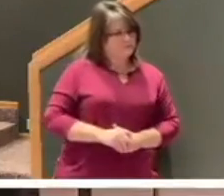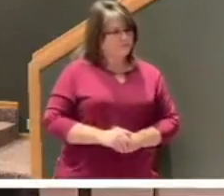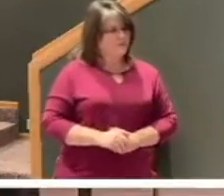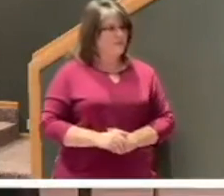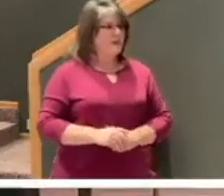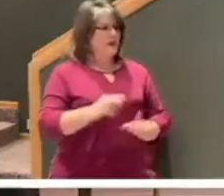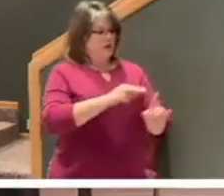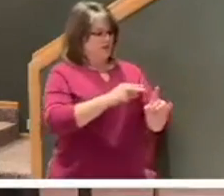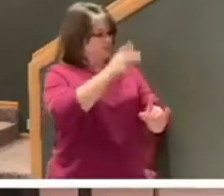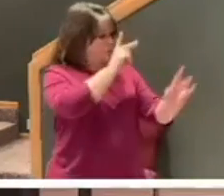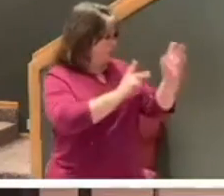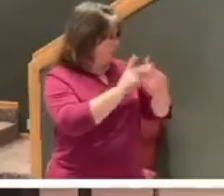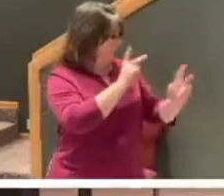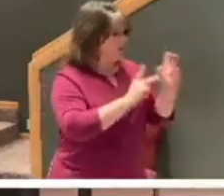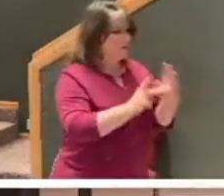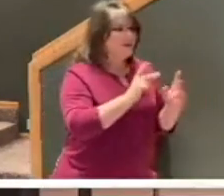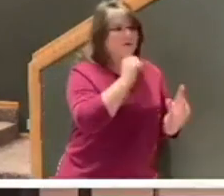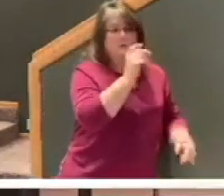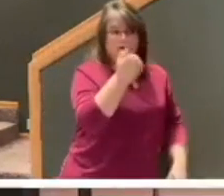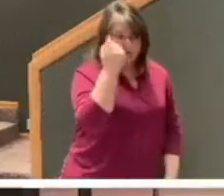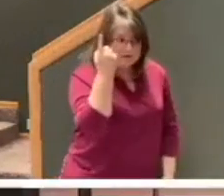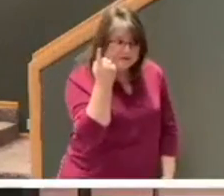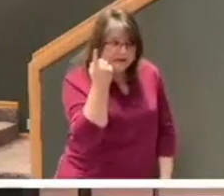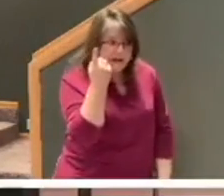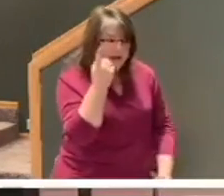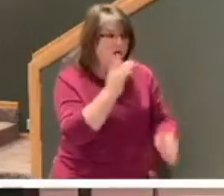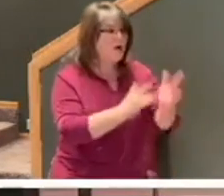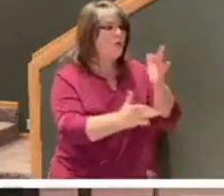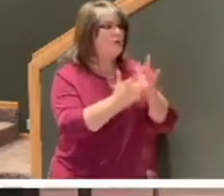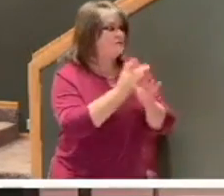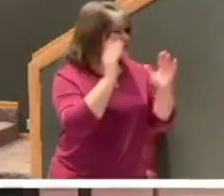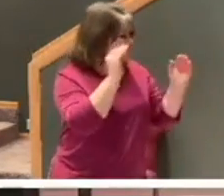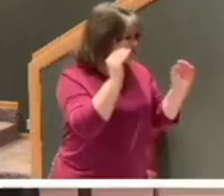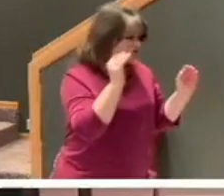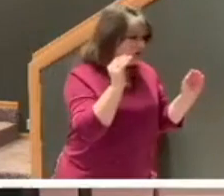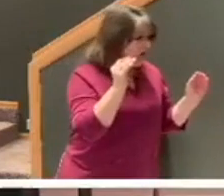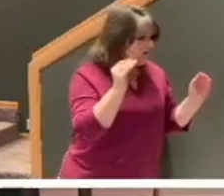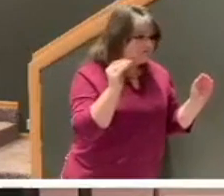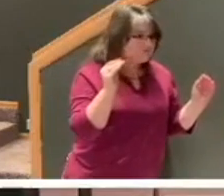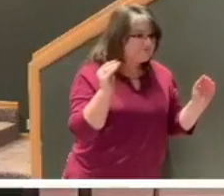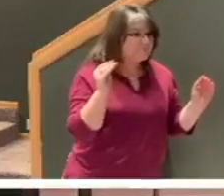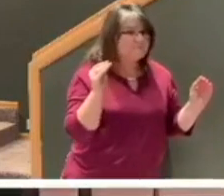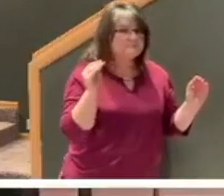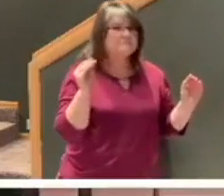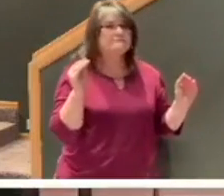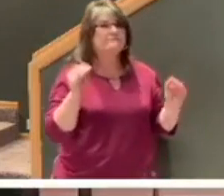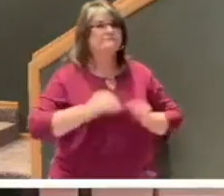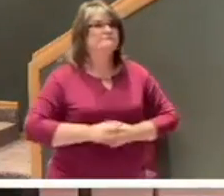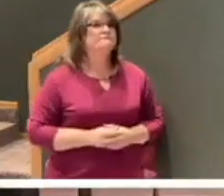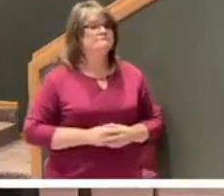It's the view of people who don't understand what Jesus taught at all.